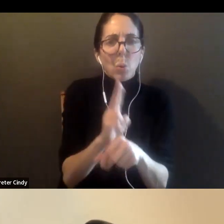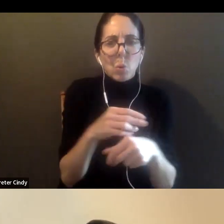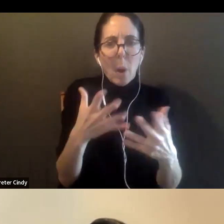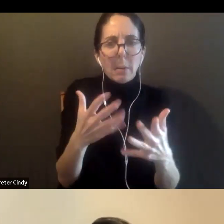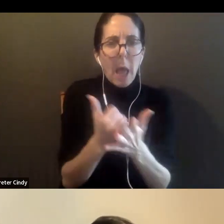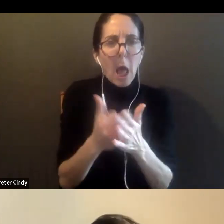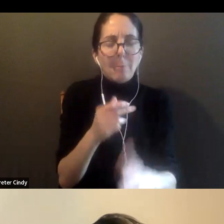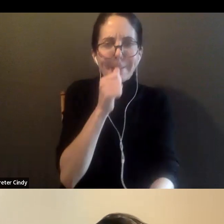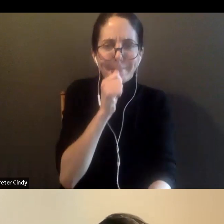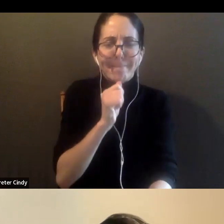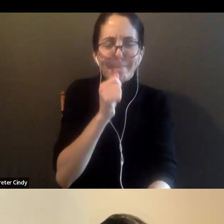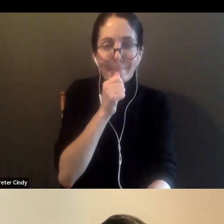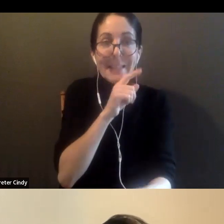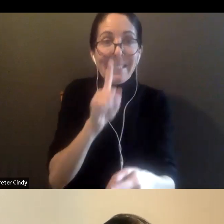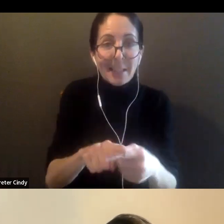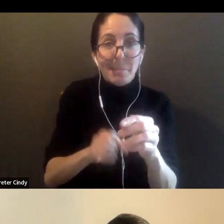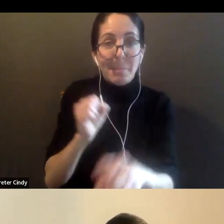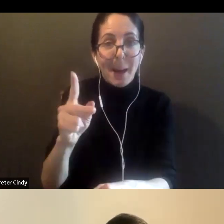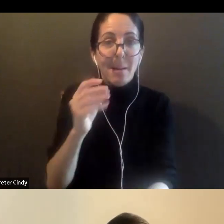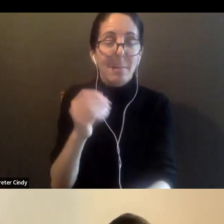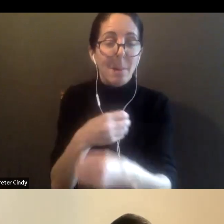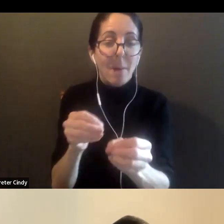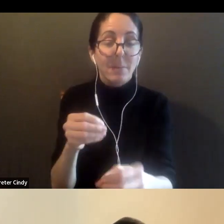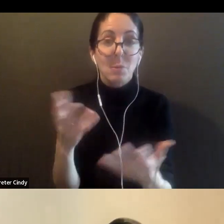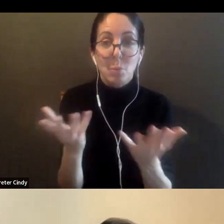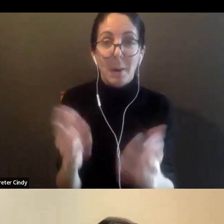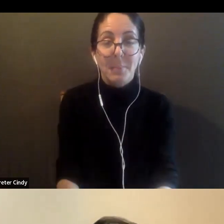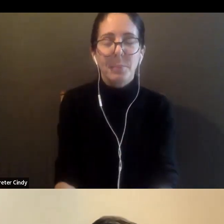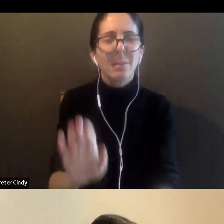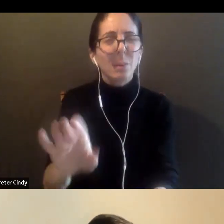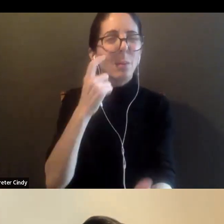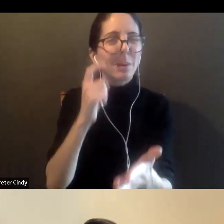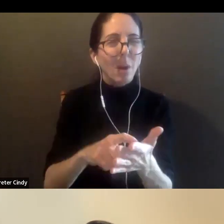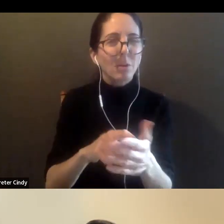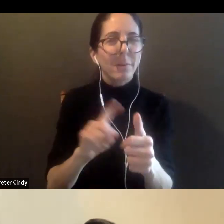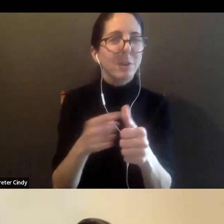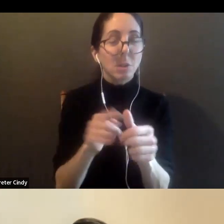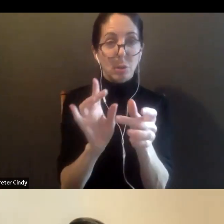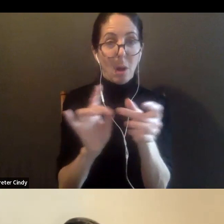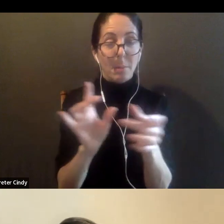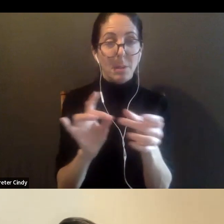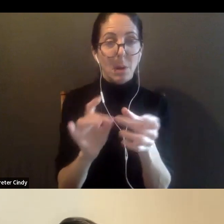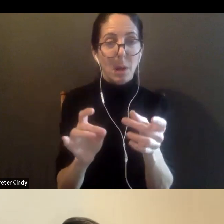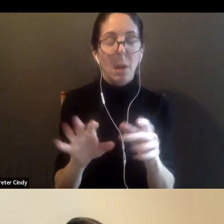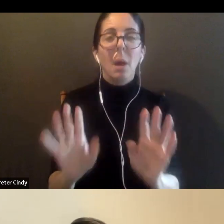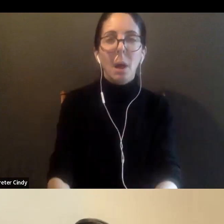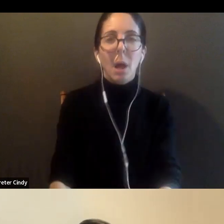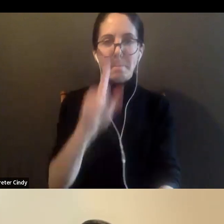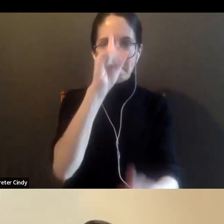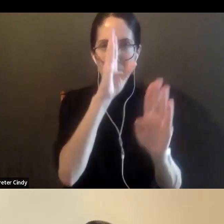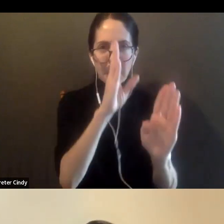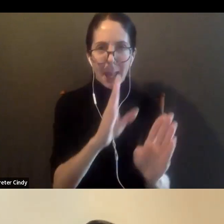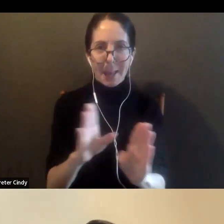things? So I'm just going to acknowledge that you know, it wasn't exactly a controlled experiment that we